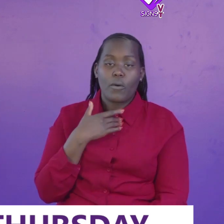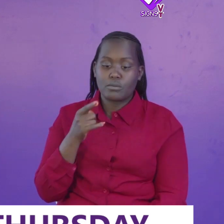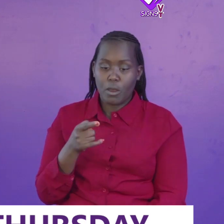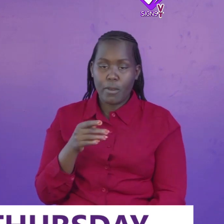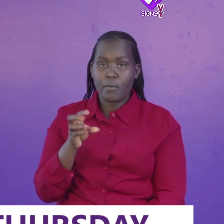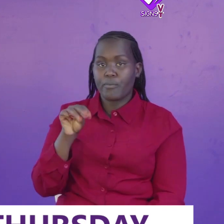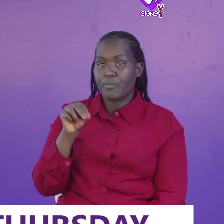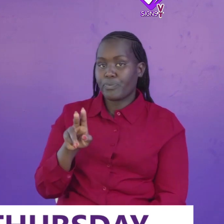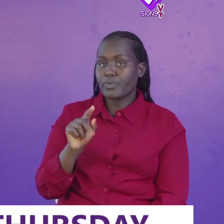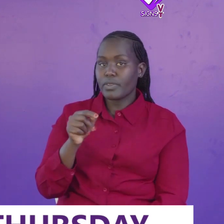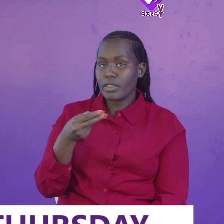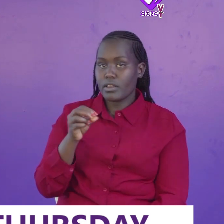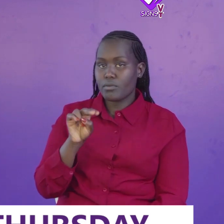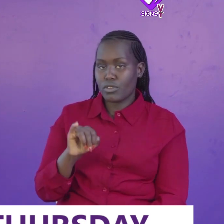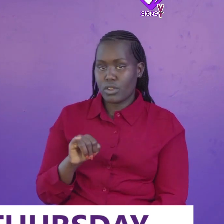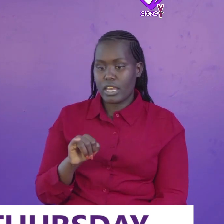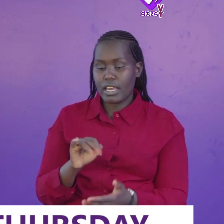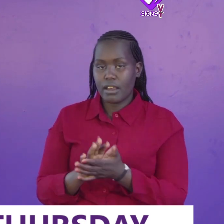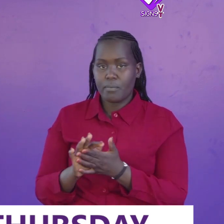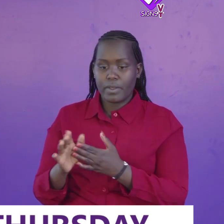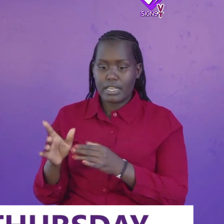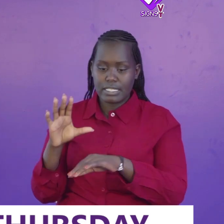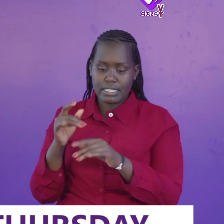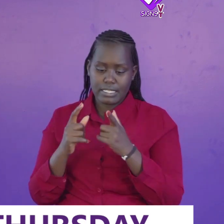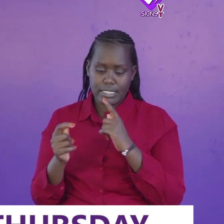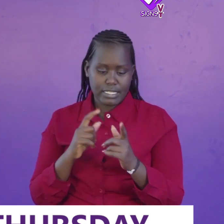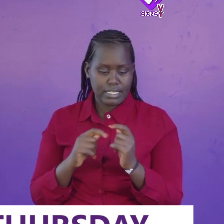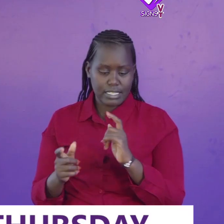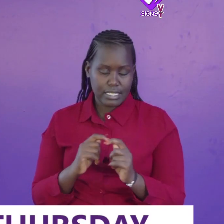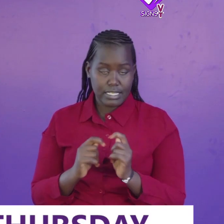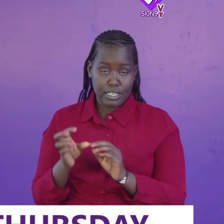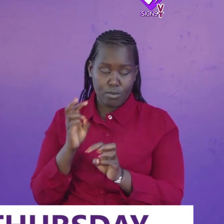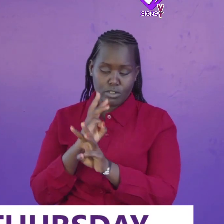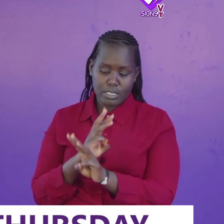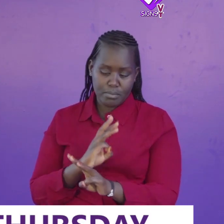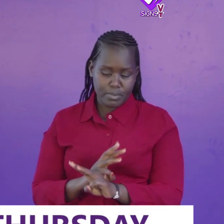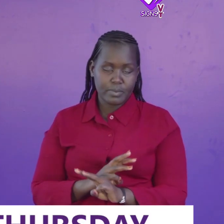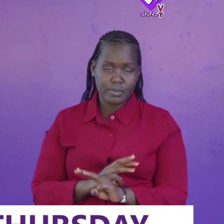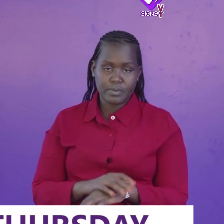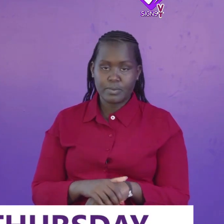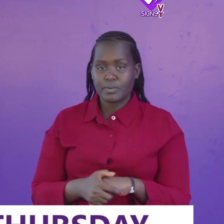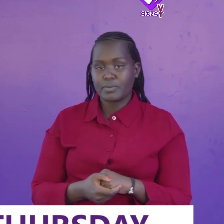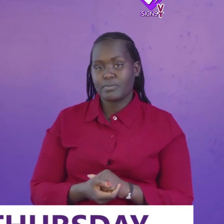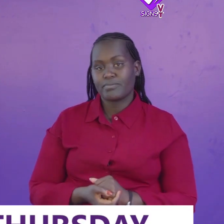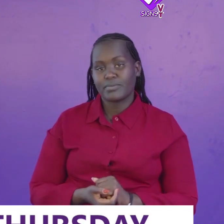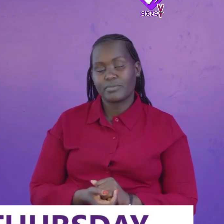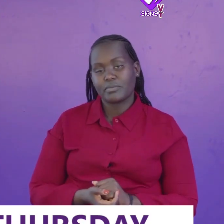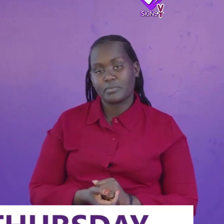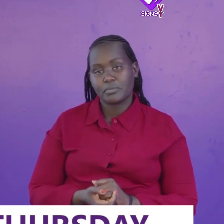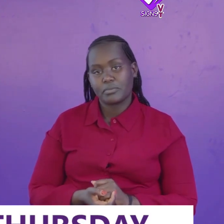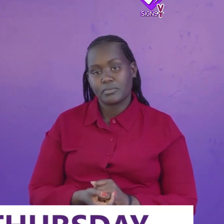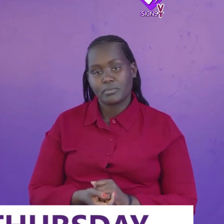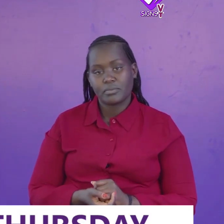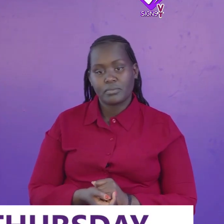namtext WhatsApp ama Instagram ama lakini X nilisikia ni more kama kidogo